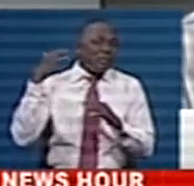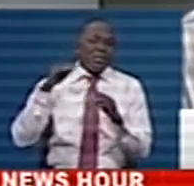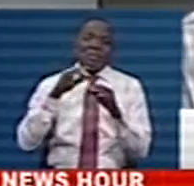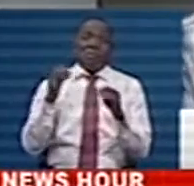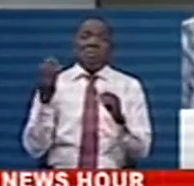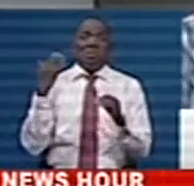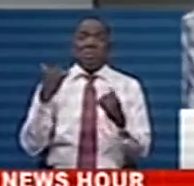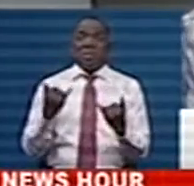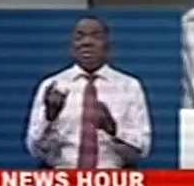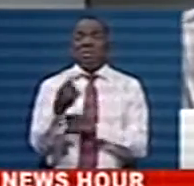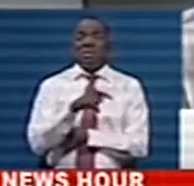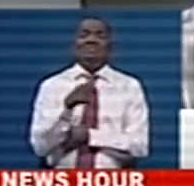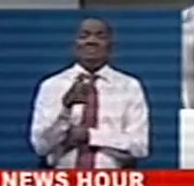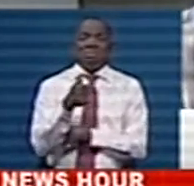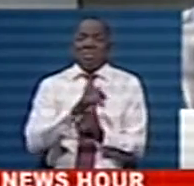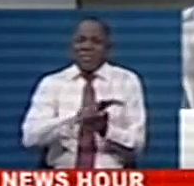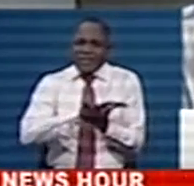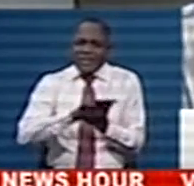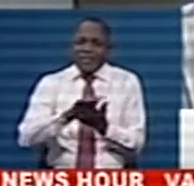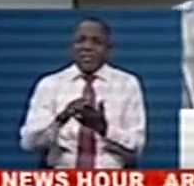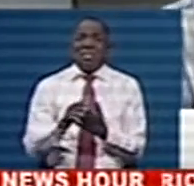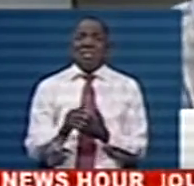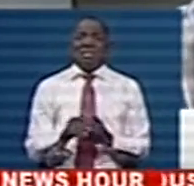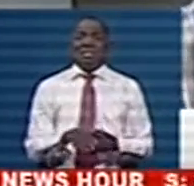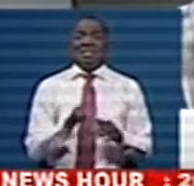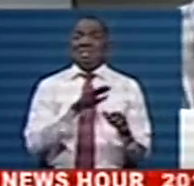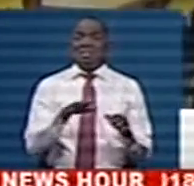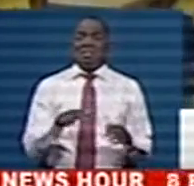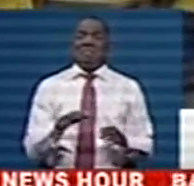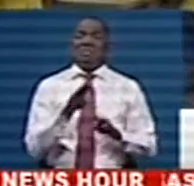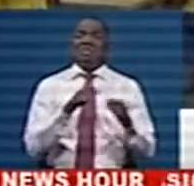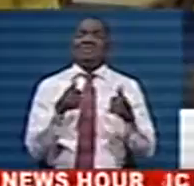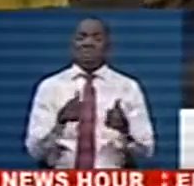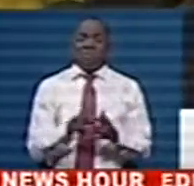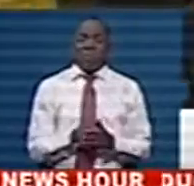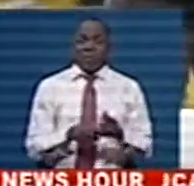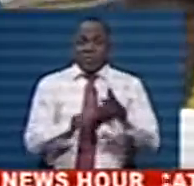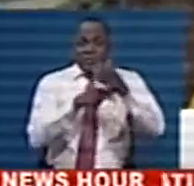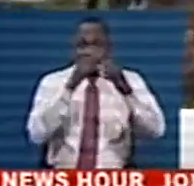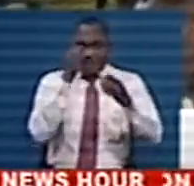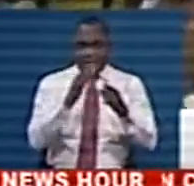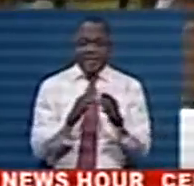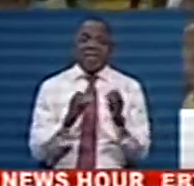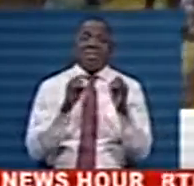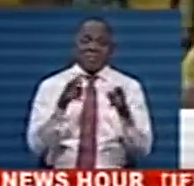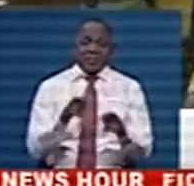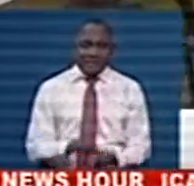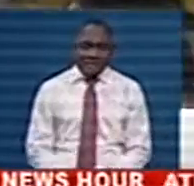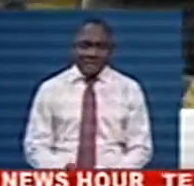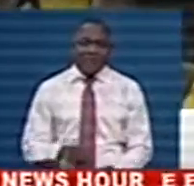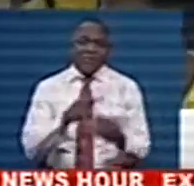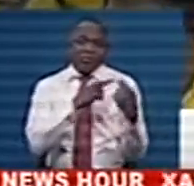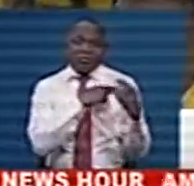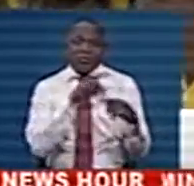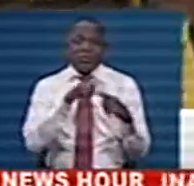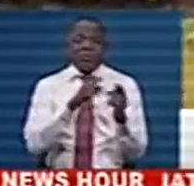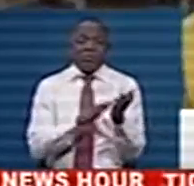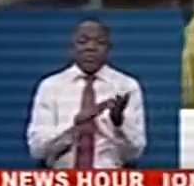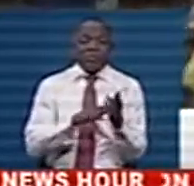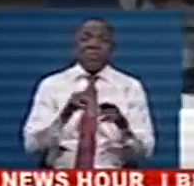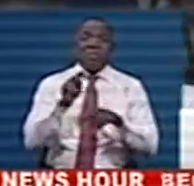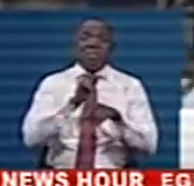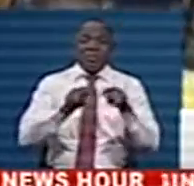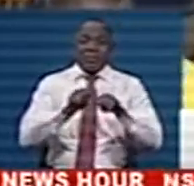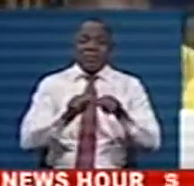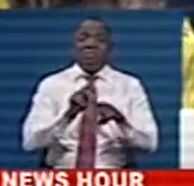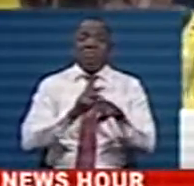previous years that we had them over here. The Deputy Minister for Education in charge of secondary and